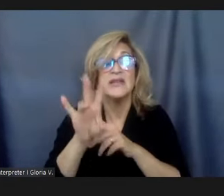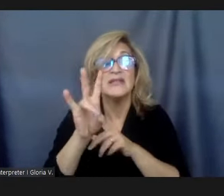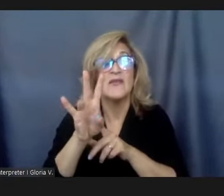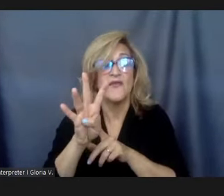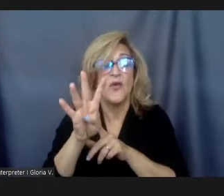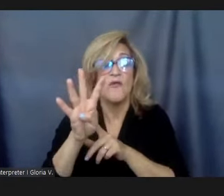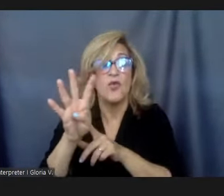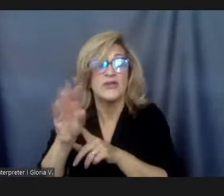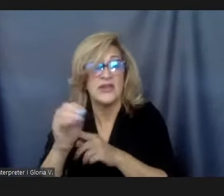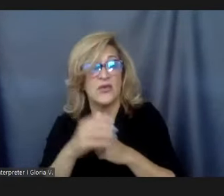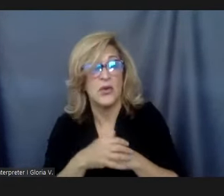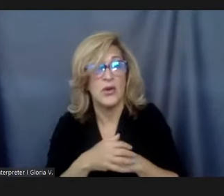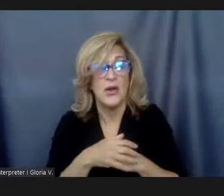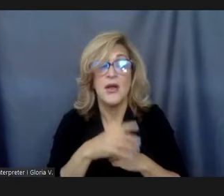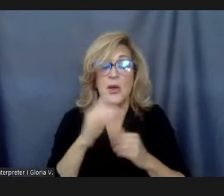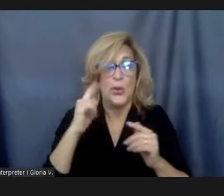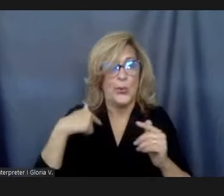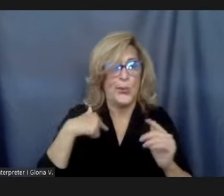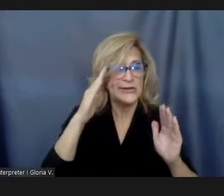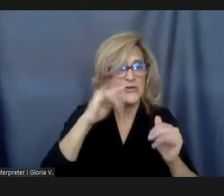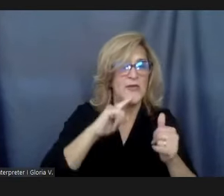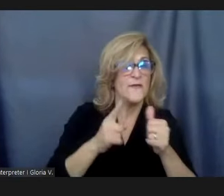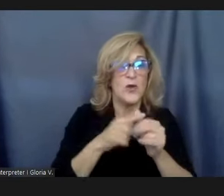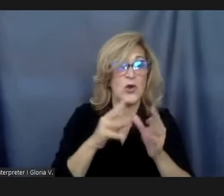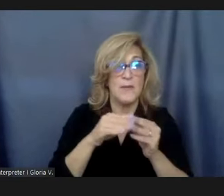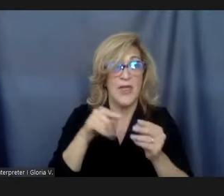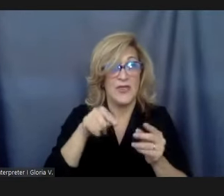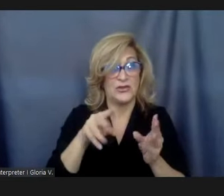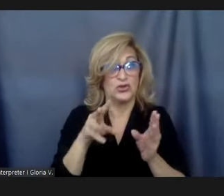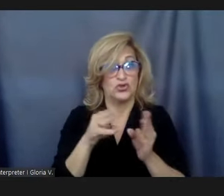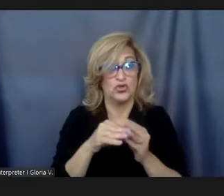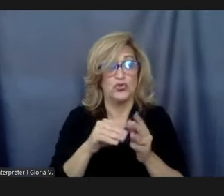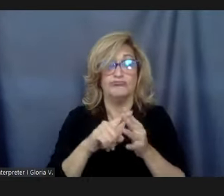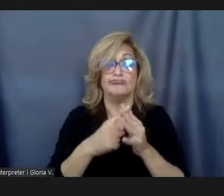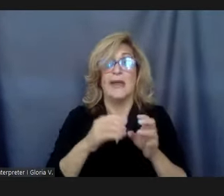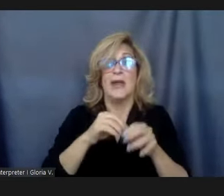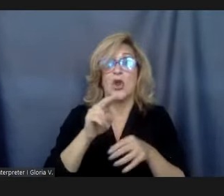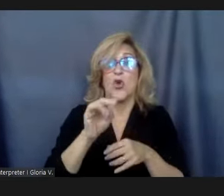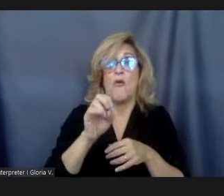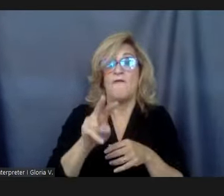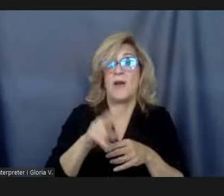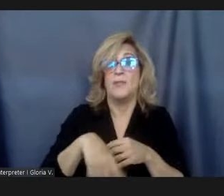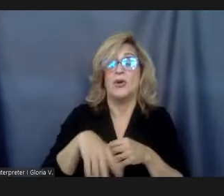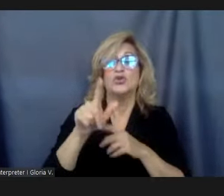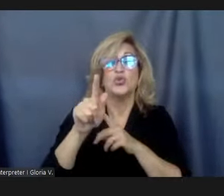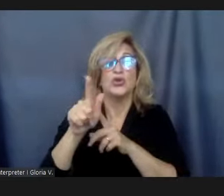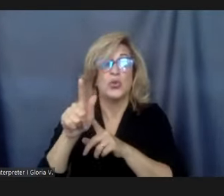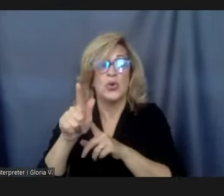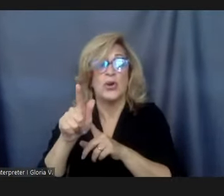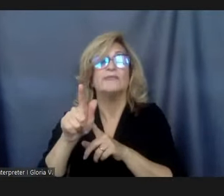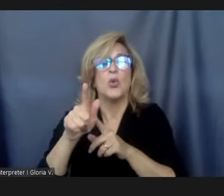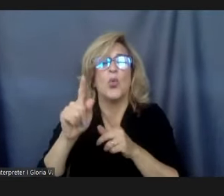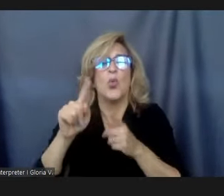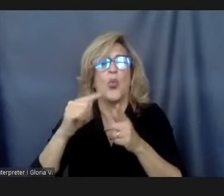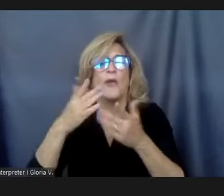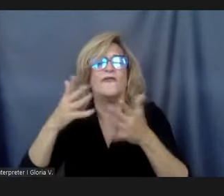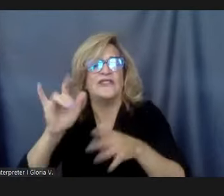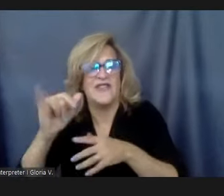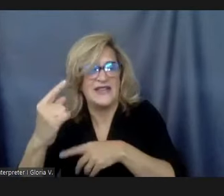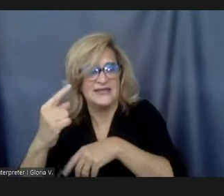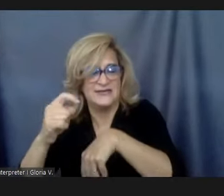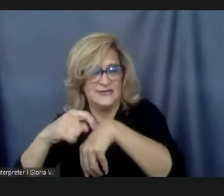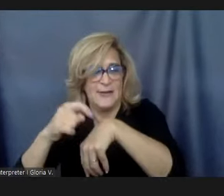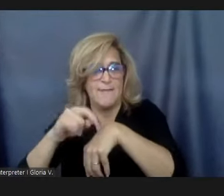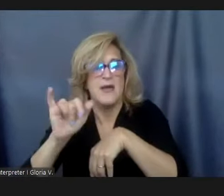646-252-7440. We anticipate that the first meeting of this group will be convened in early November of 2021. And again, once we have all the names and